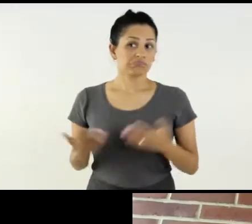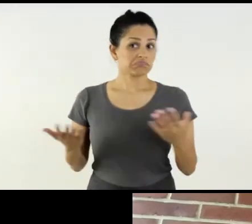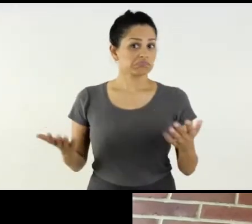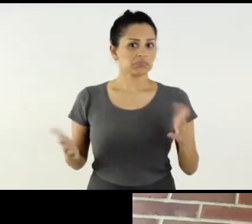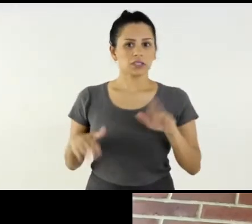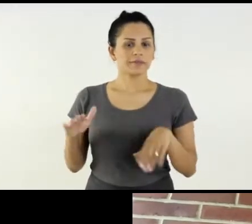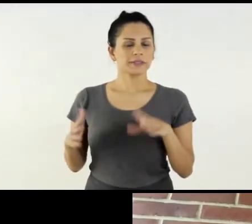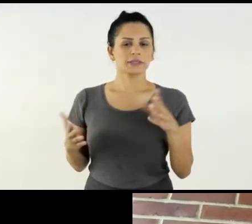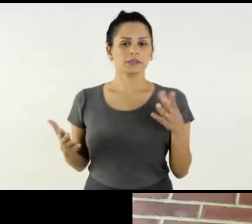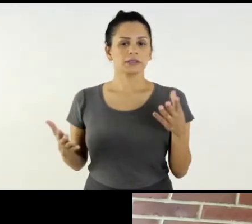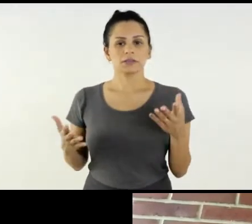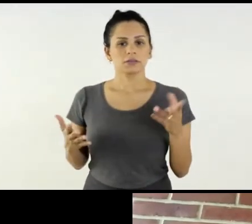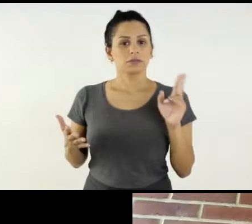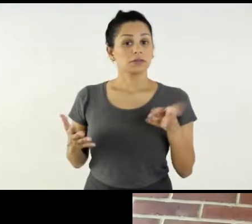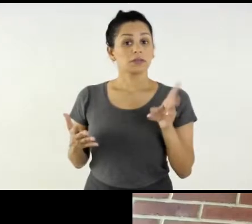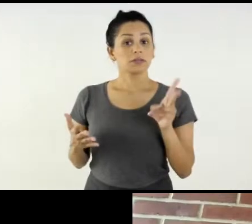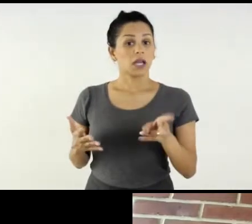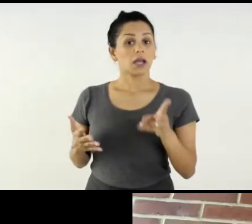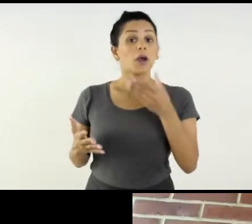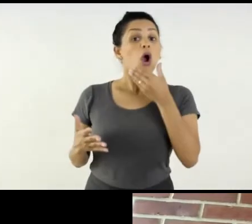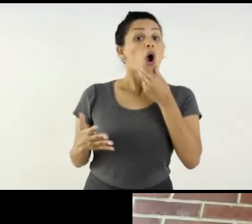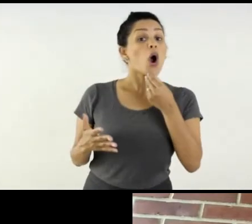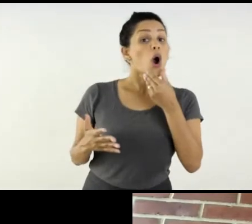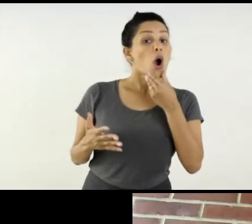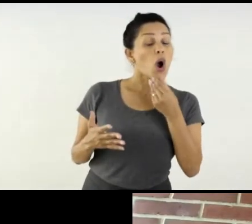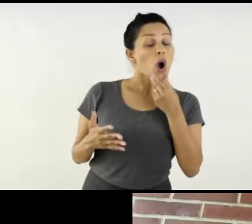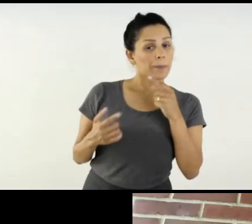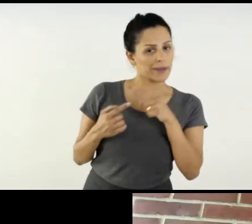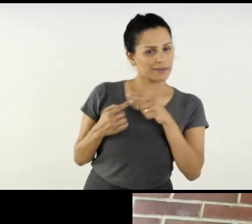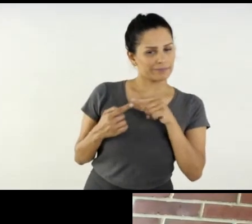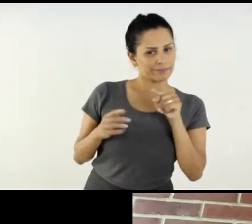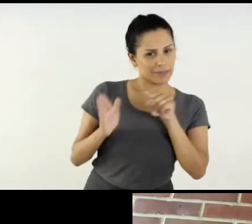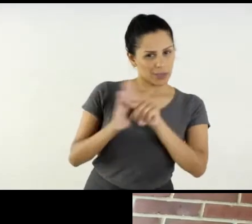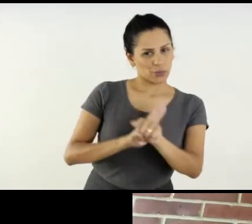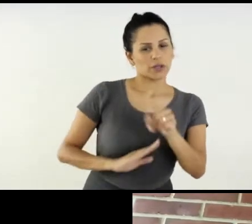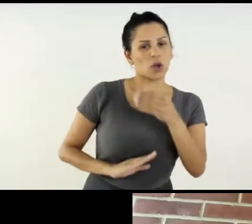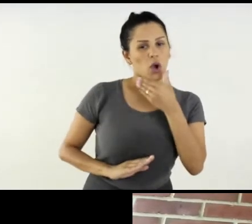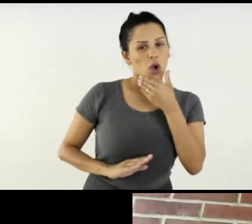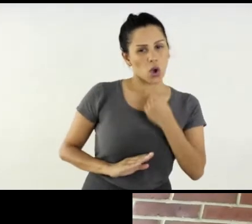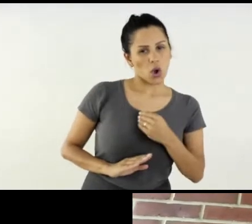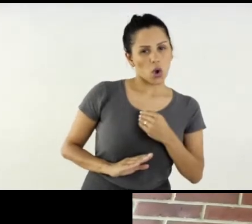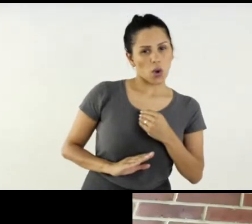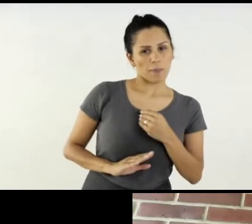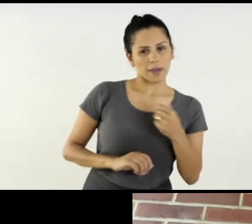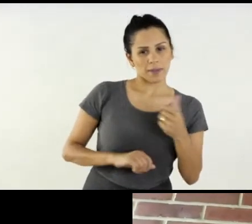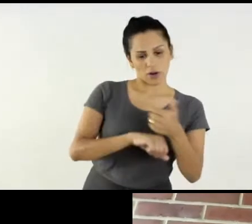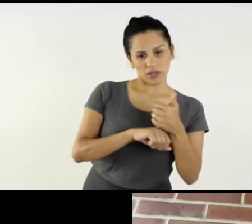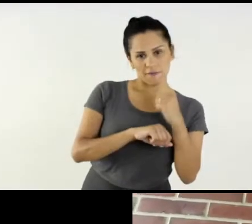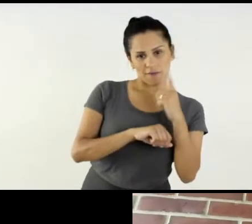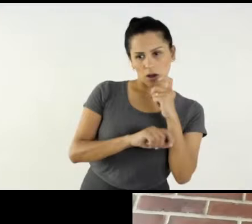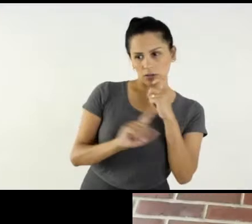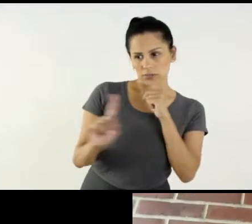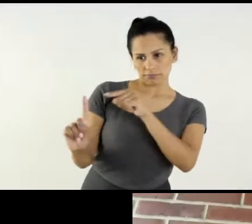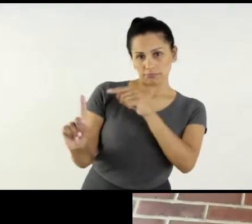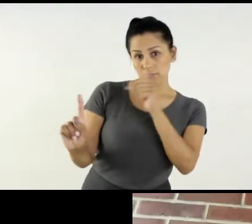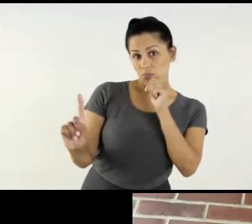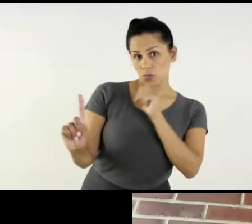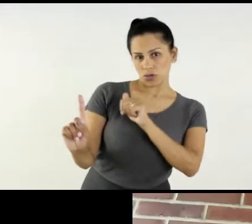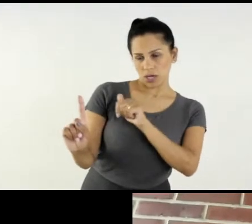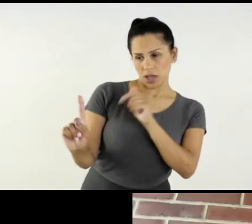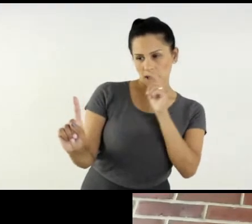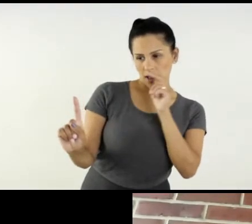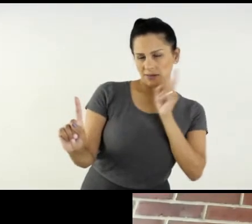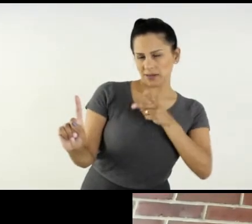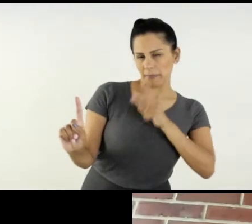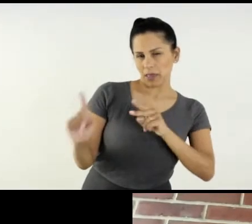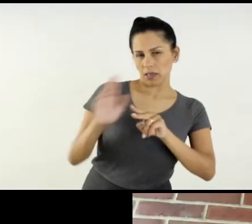a male photographer photographs a woman, if there is a sexist tenor, and also the question of whether